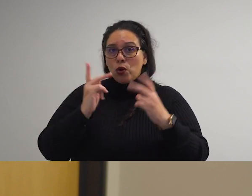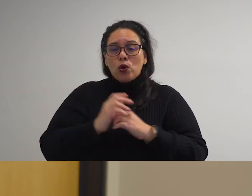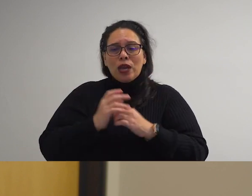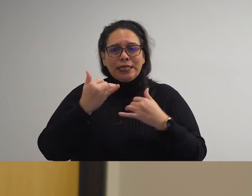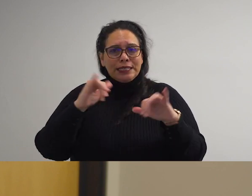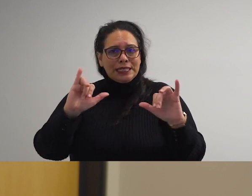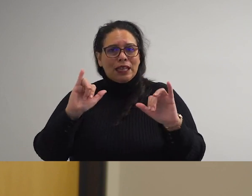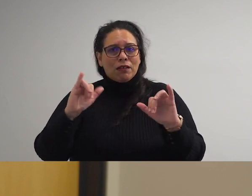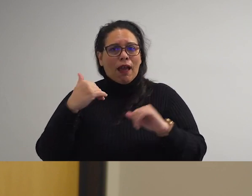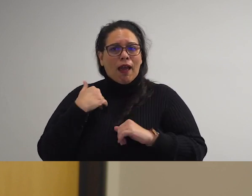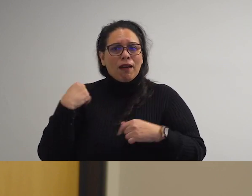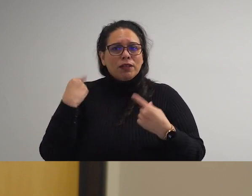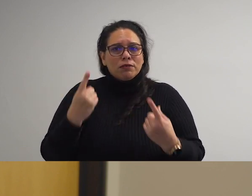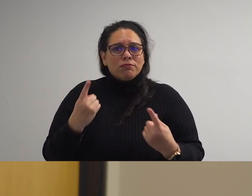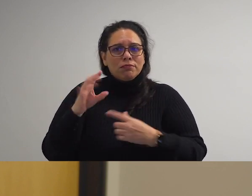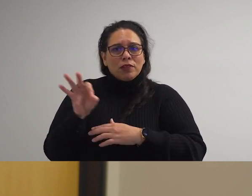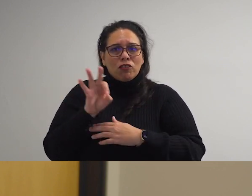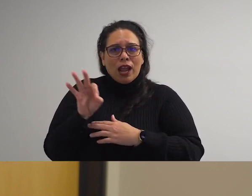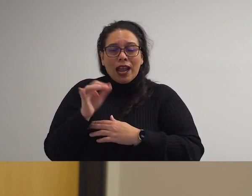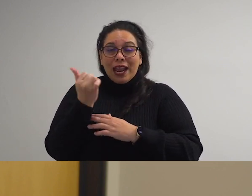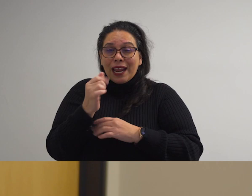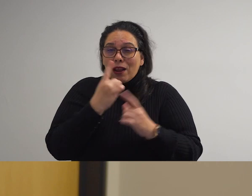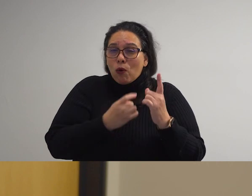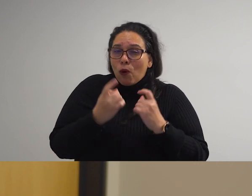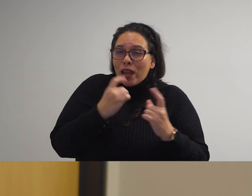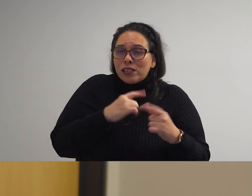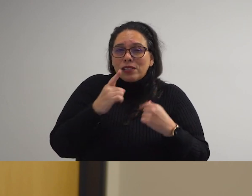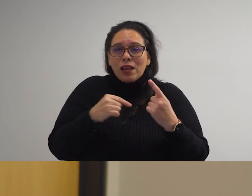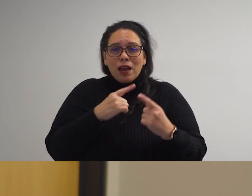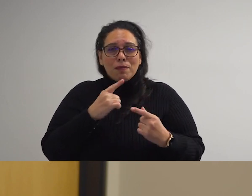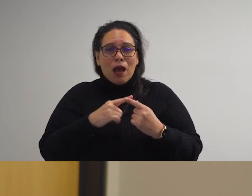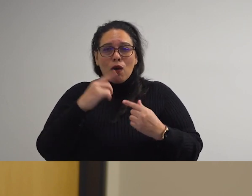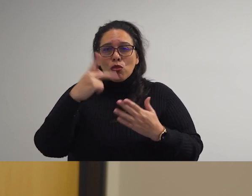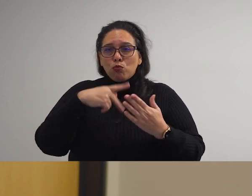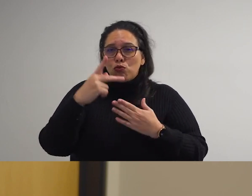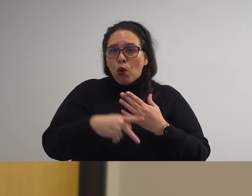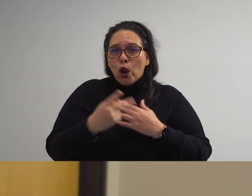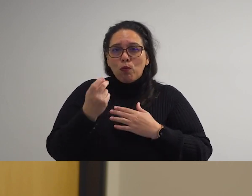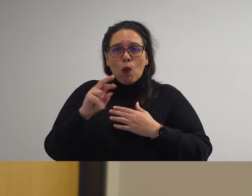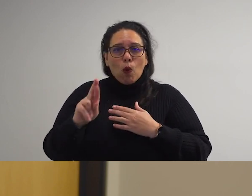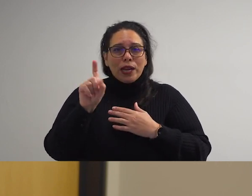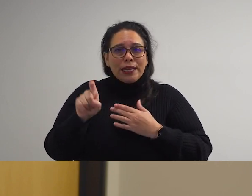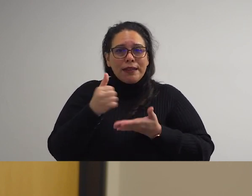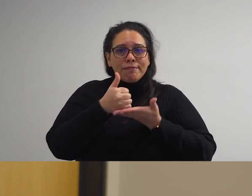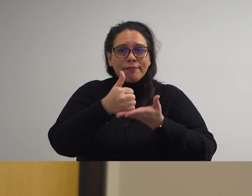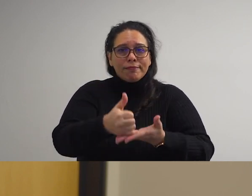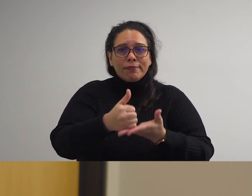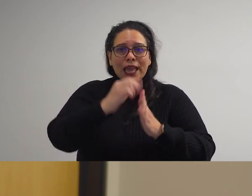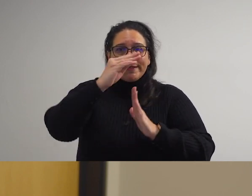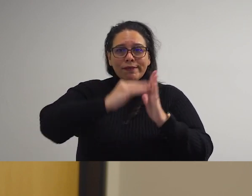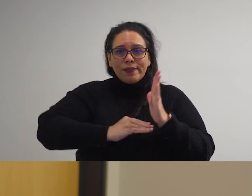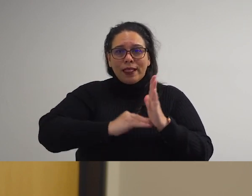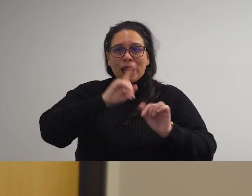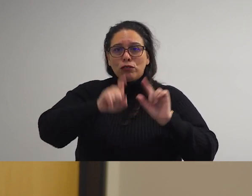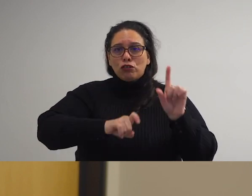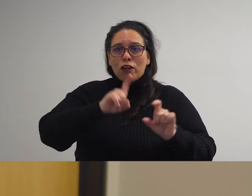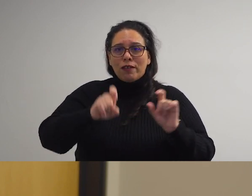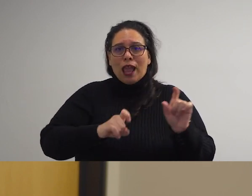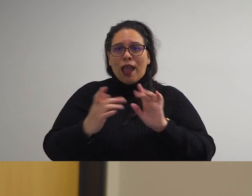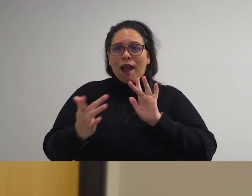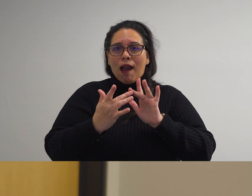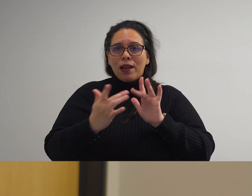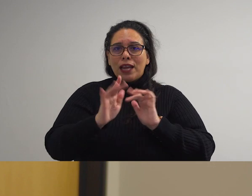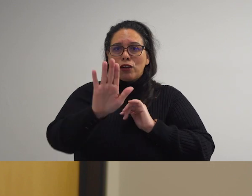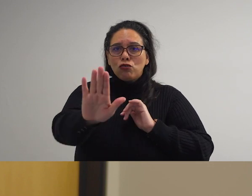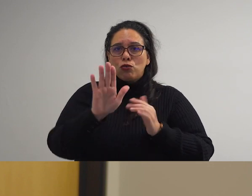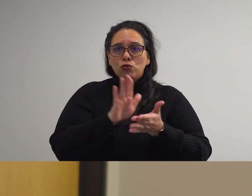still do so until Friday. If you have any questions about the instructional program or need assistance in completing the survey, please reach